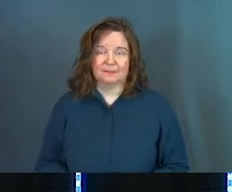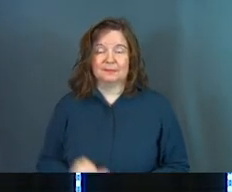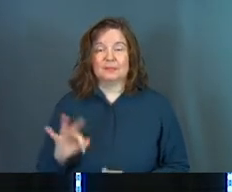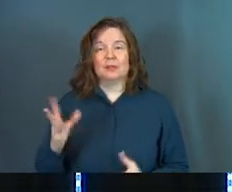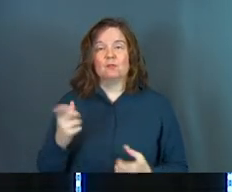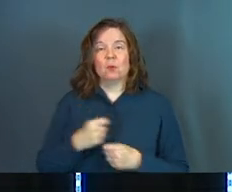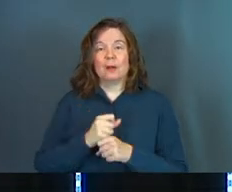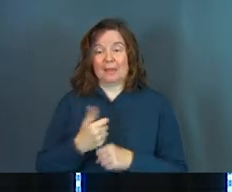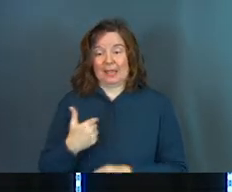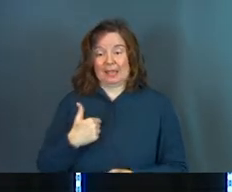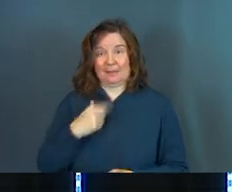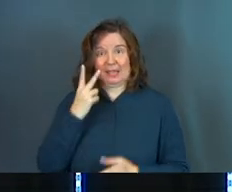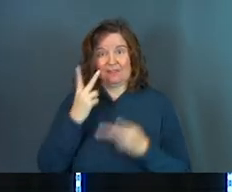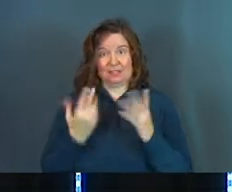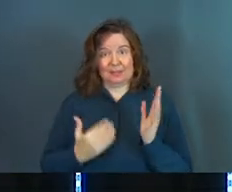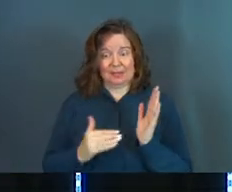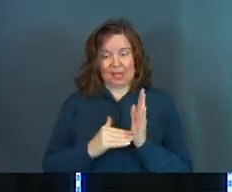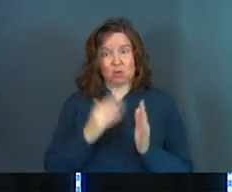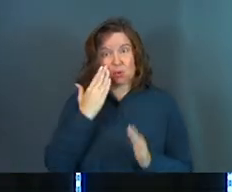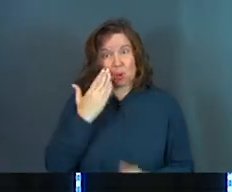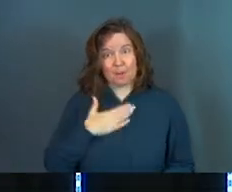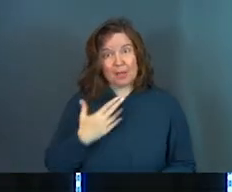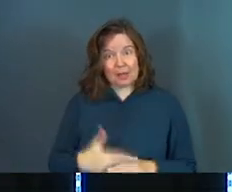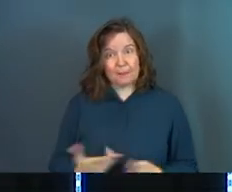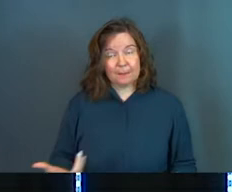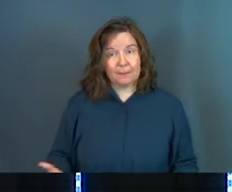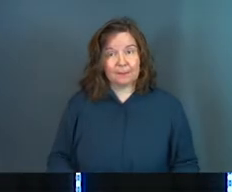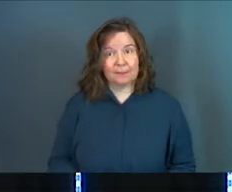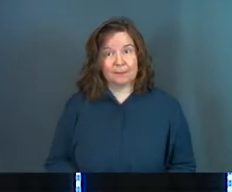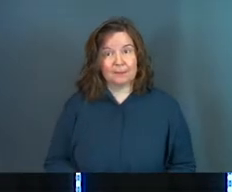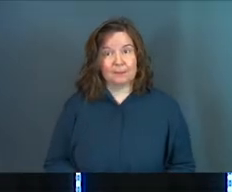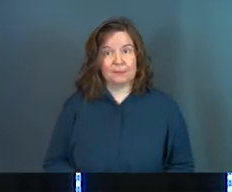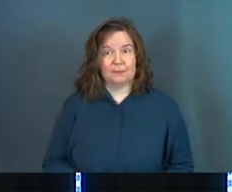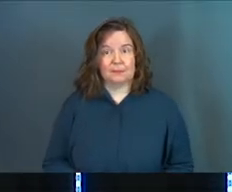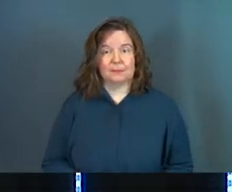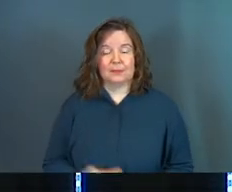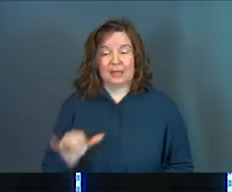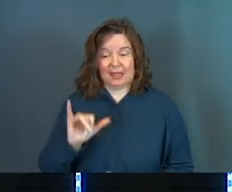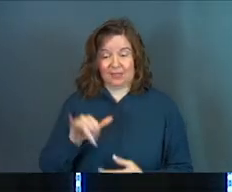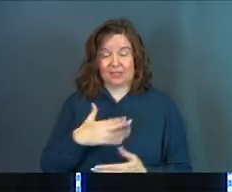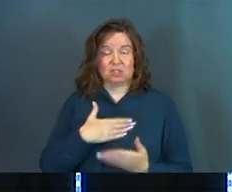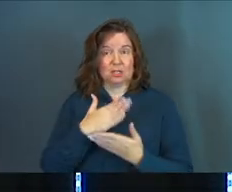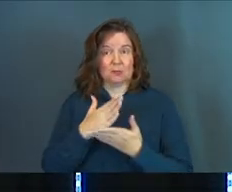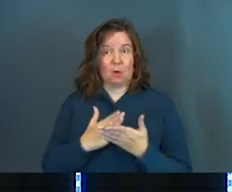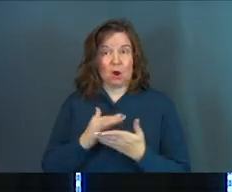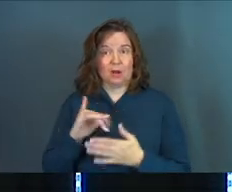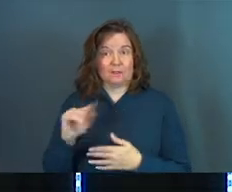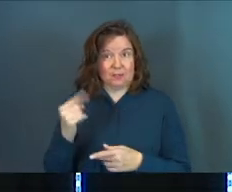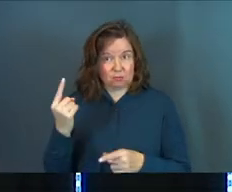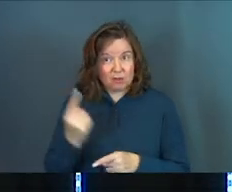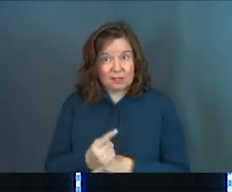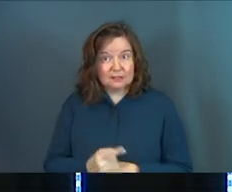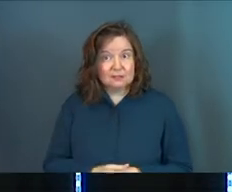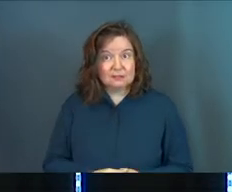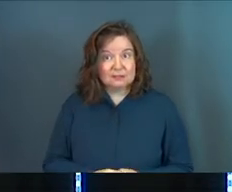If you want to make me visible again, you better know my name. Like, that's just part of it,